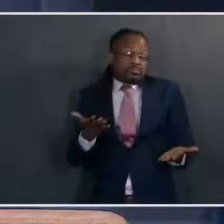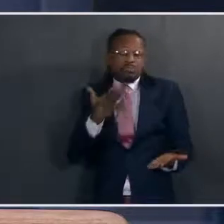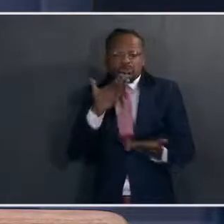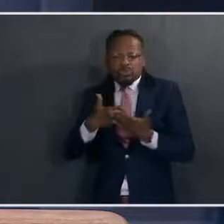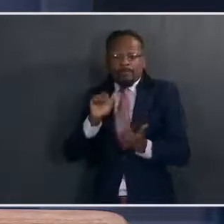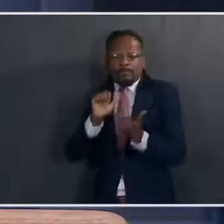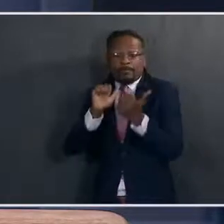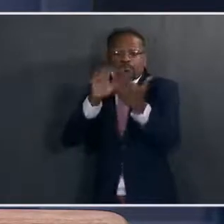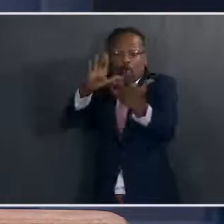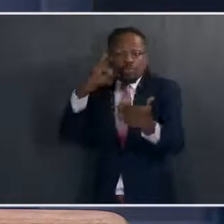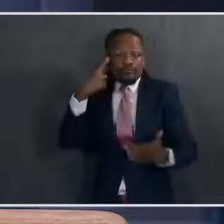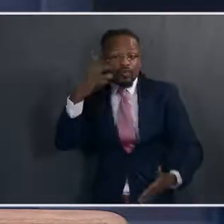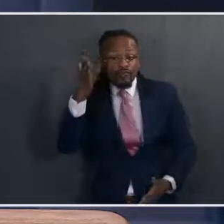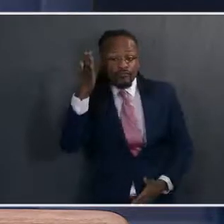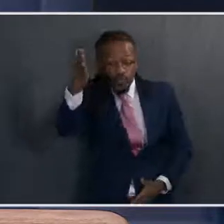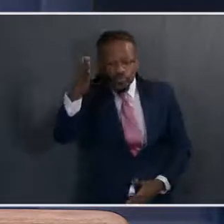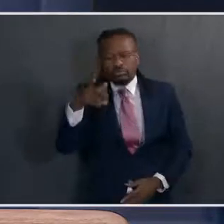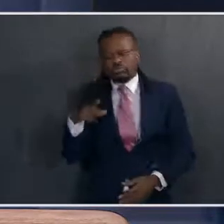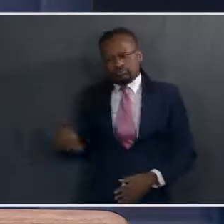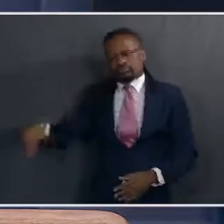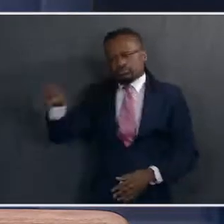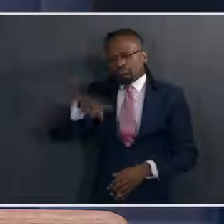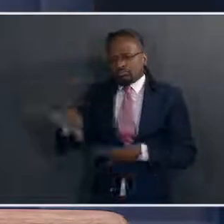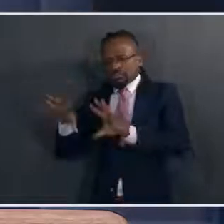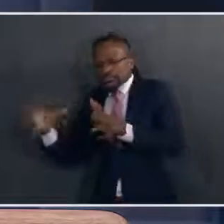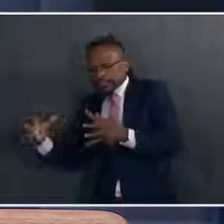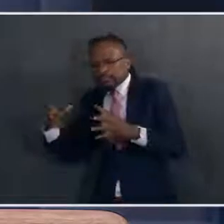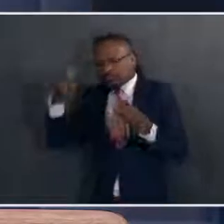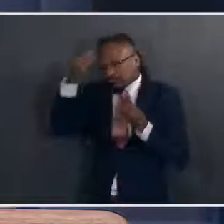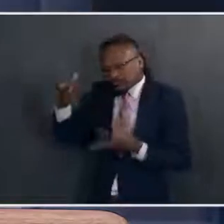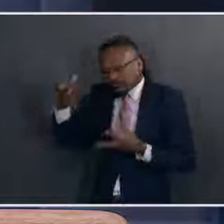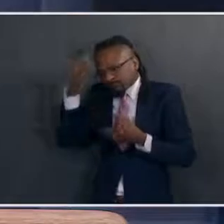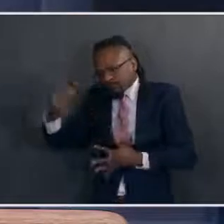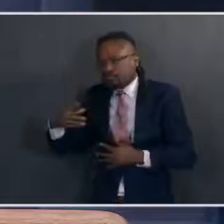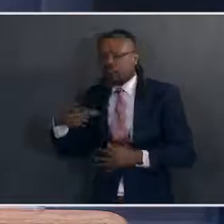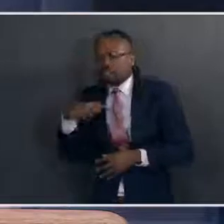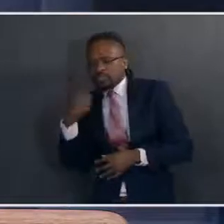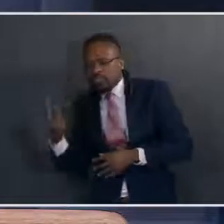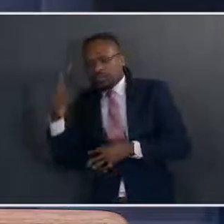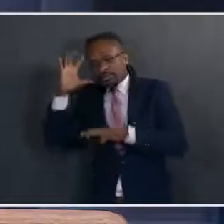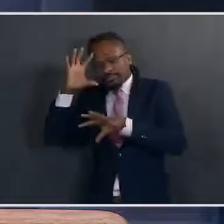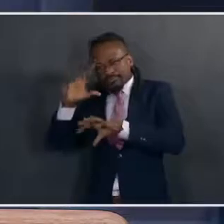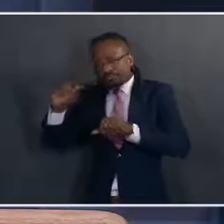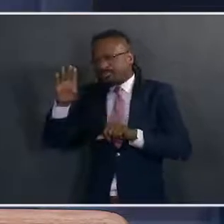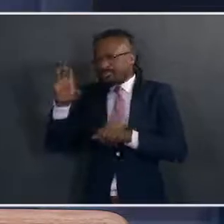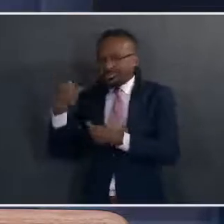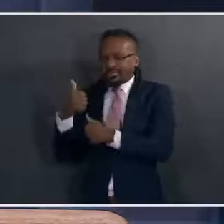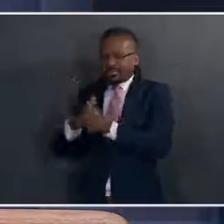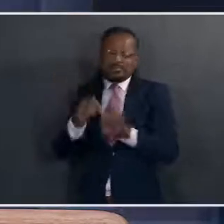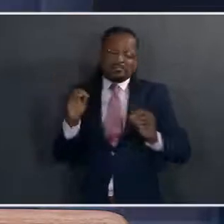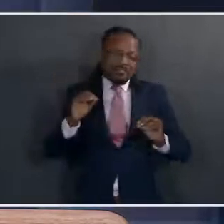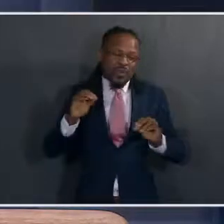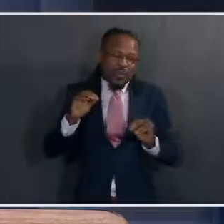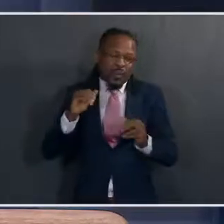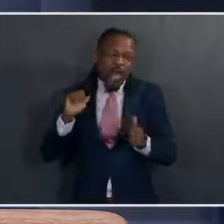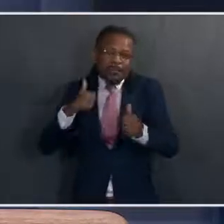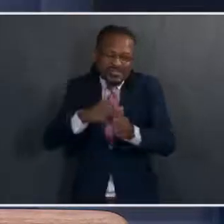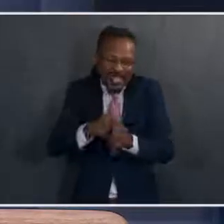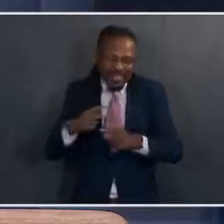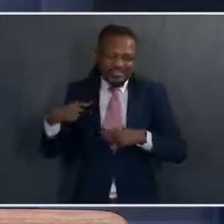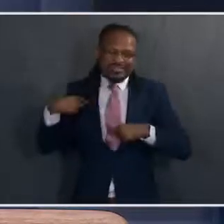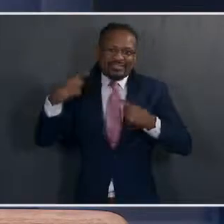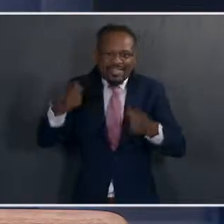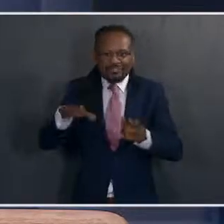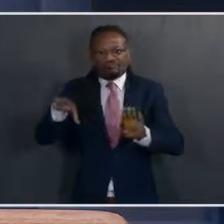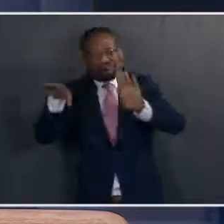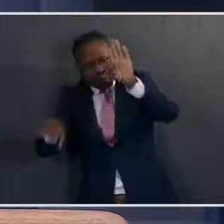issue he's following, and his team keeps him abreast on. I don't think there's been an update since he was inaugurated to him, but it's certainly an issue